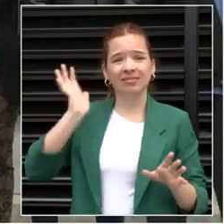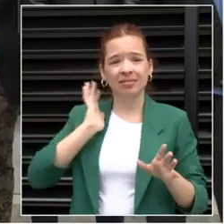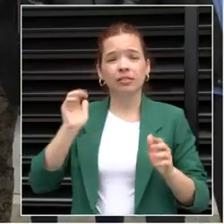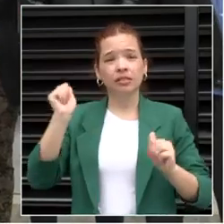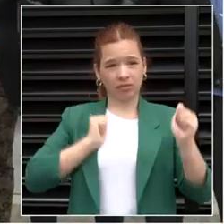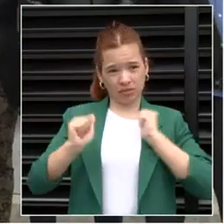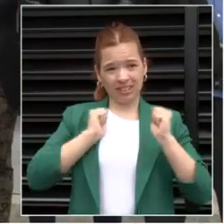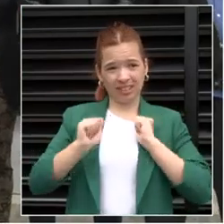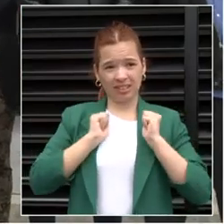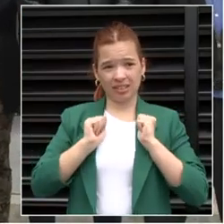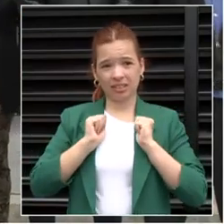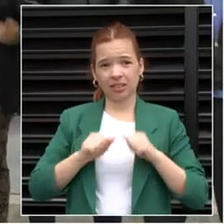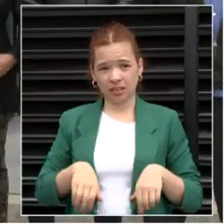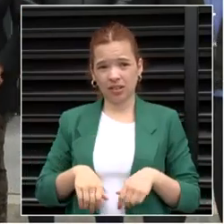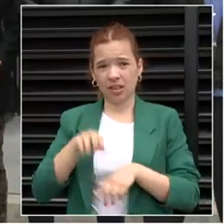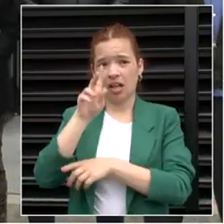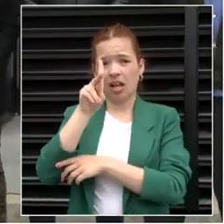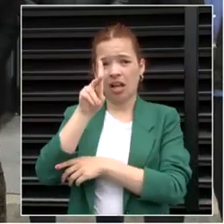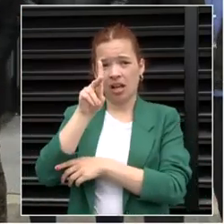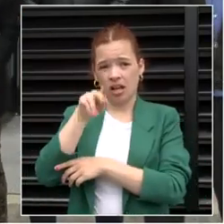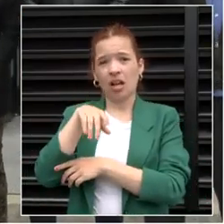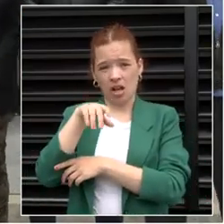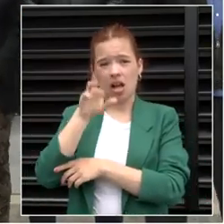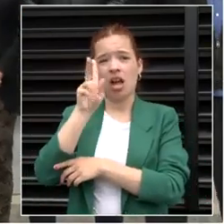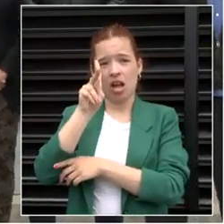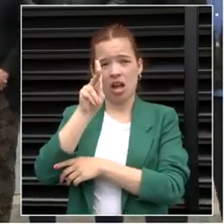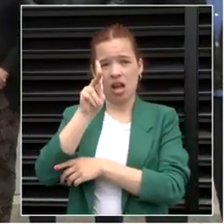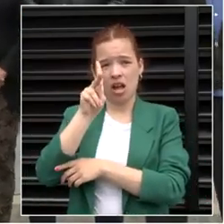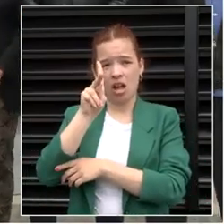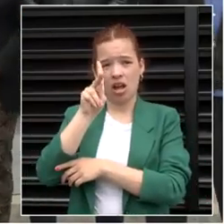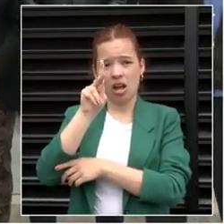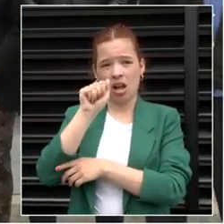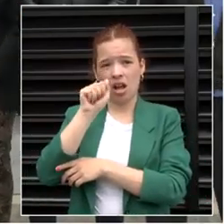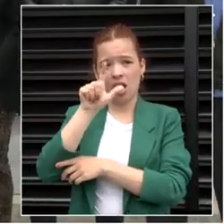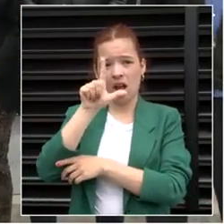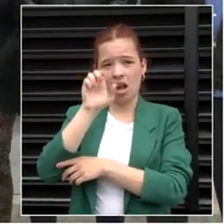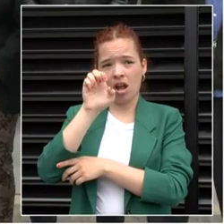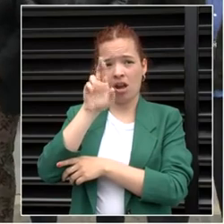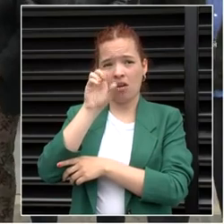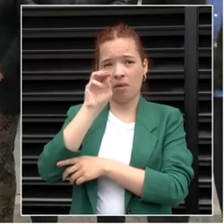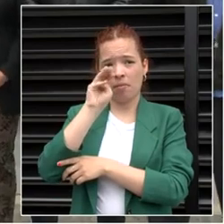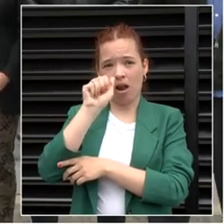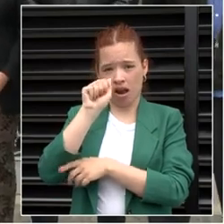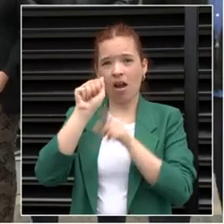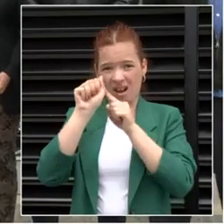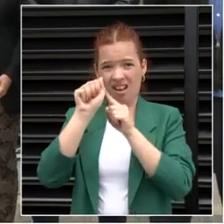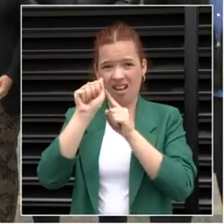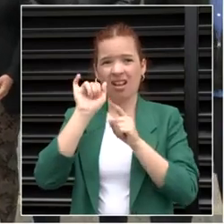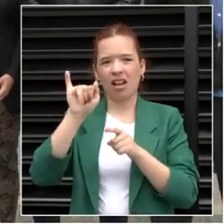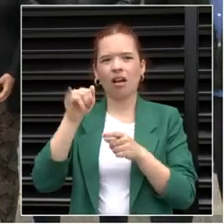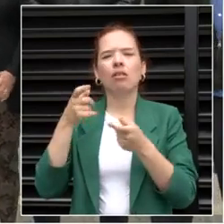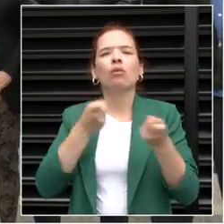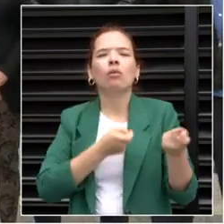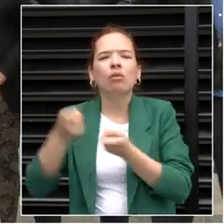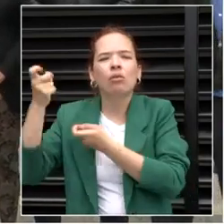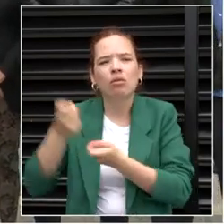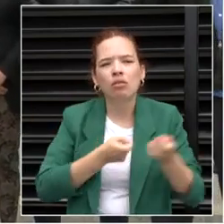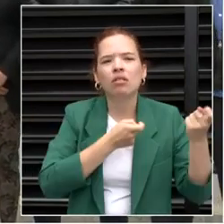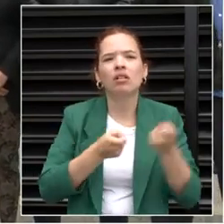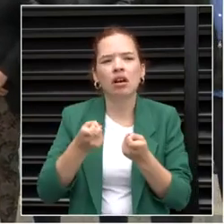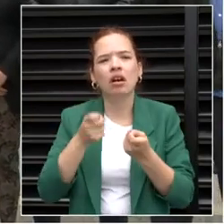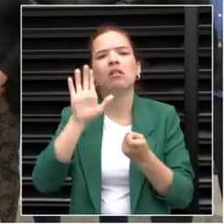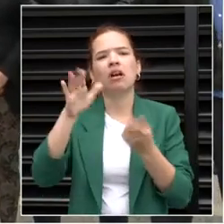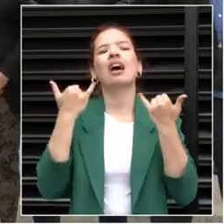this huge act at the time, Jesus Jones. They had a big song, Right Here, Right Now. And John Silva told